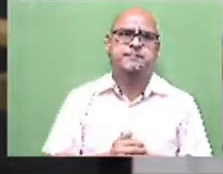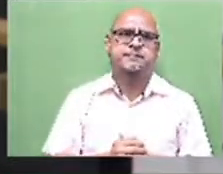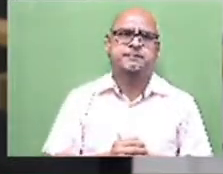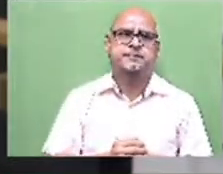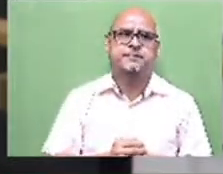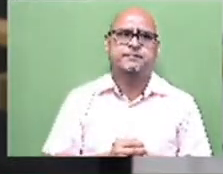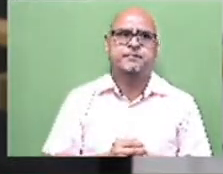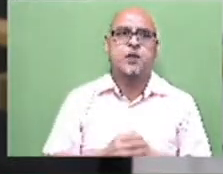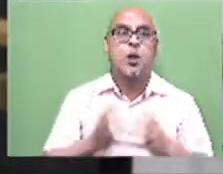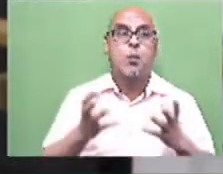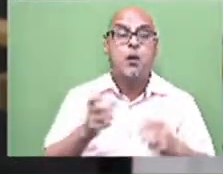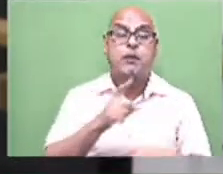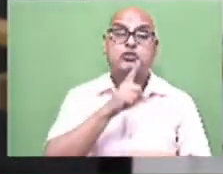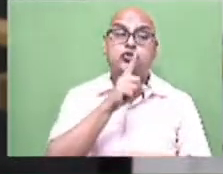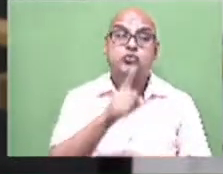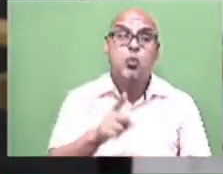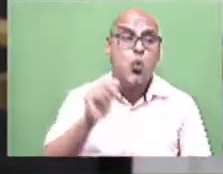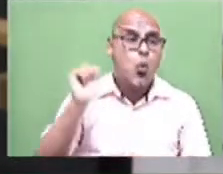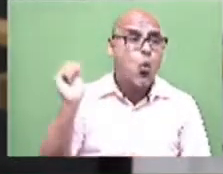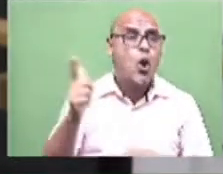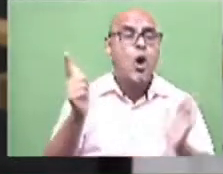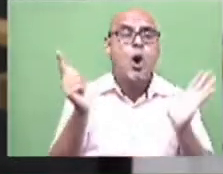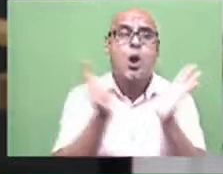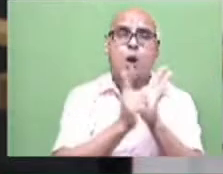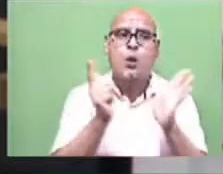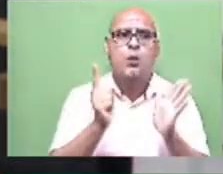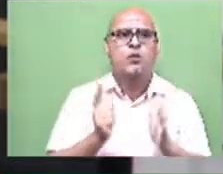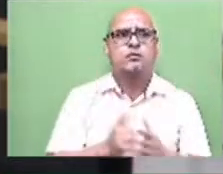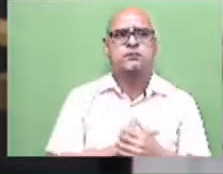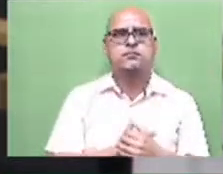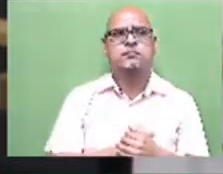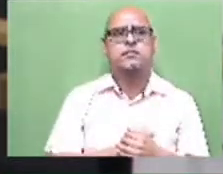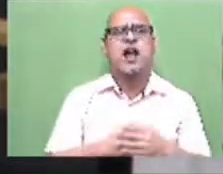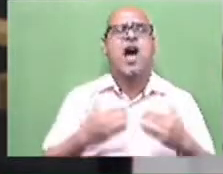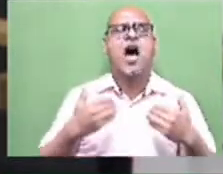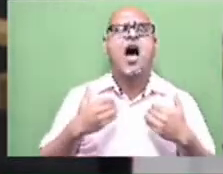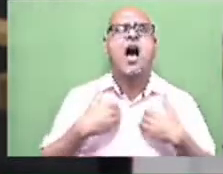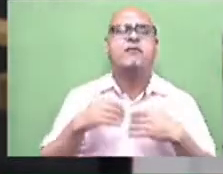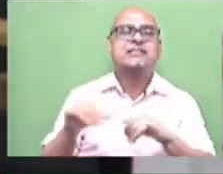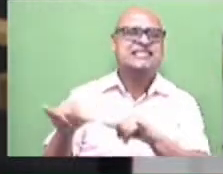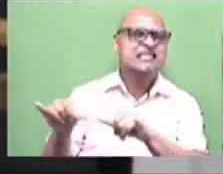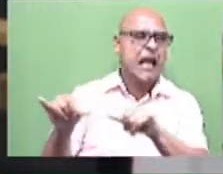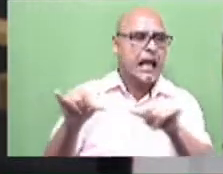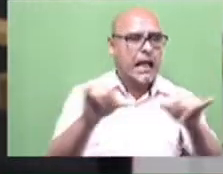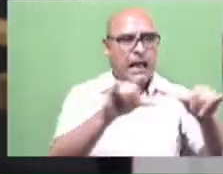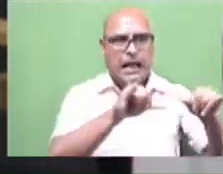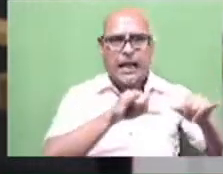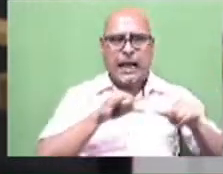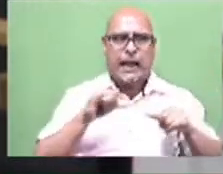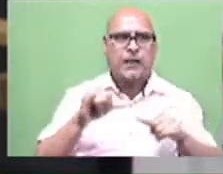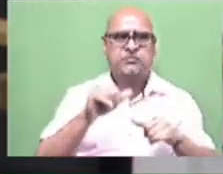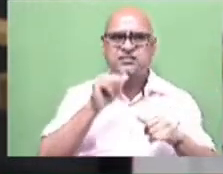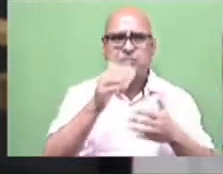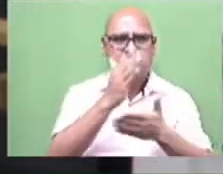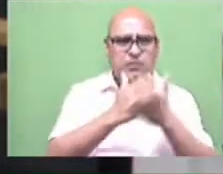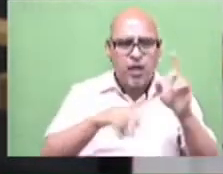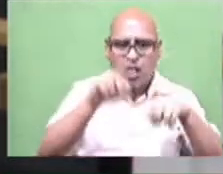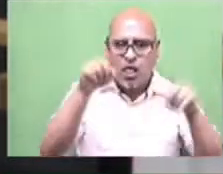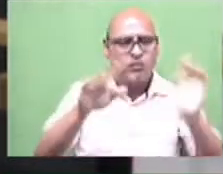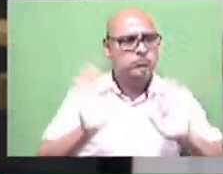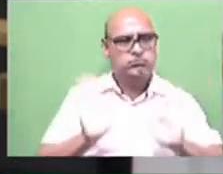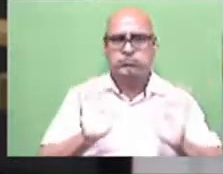terms of what the magistrate has to satisfy themselves of when it comes to the deliberation of the offense before the